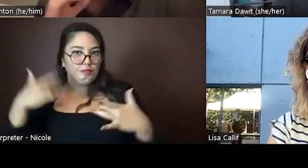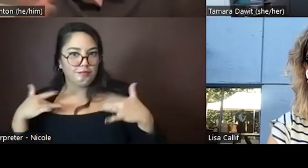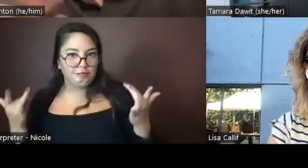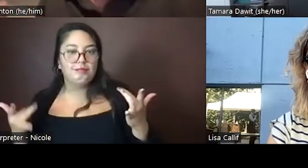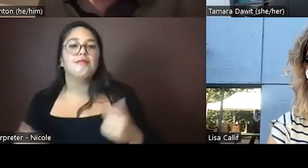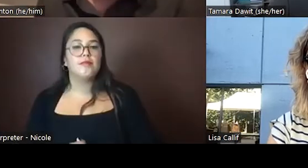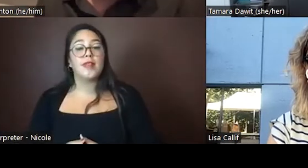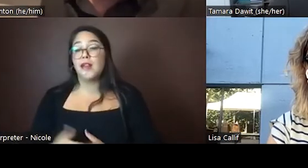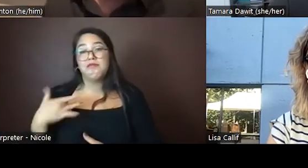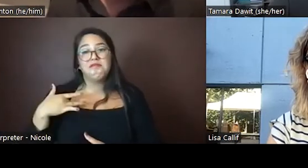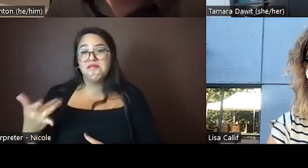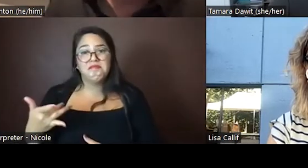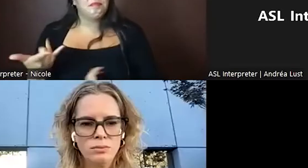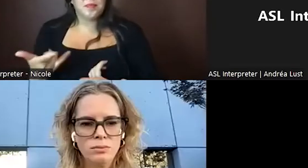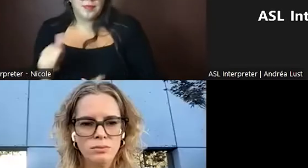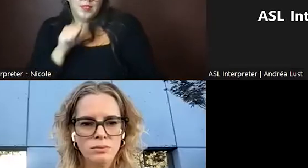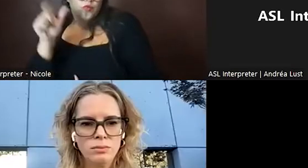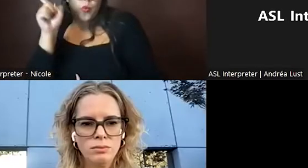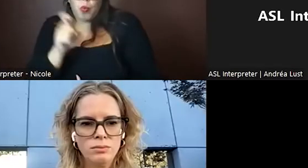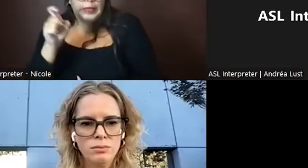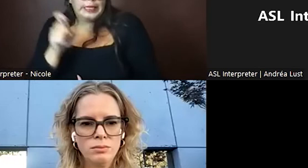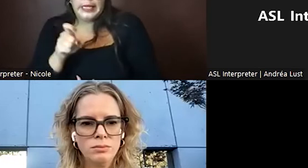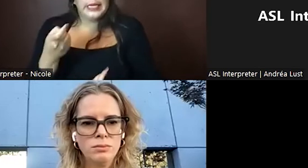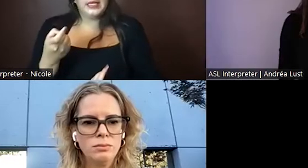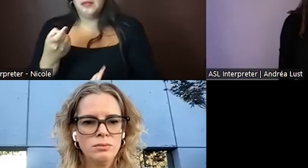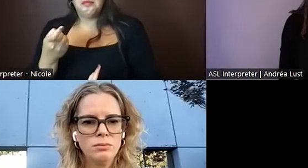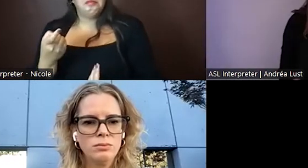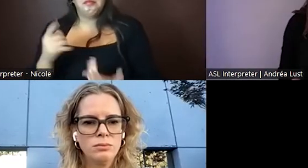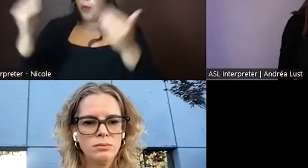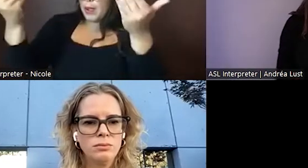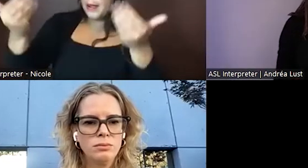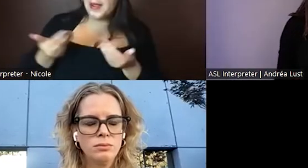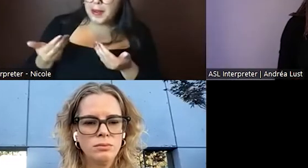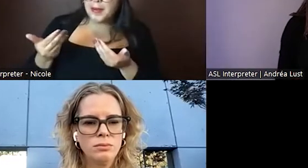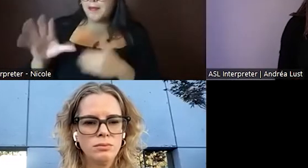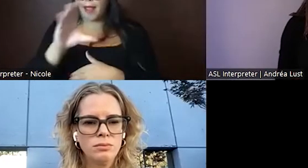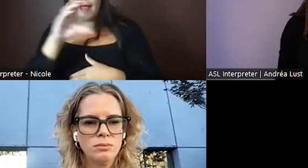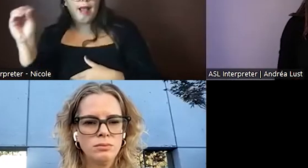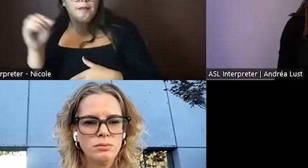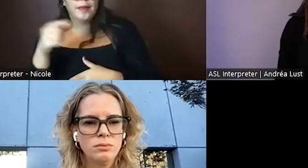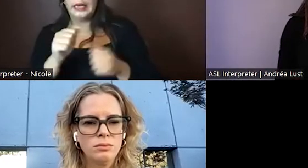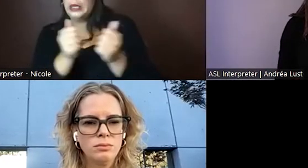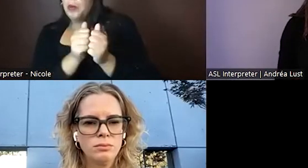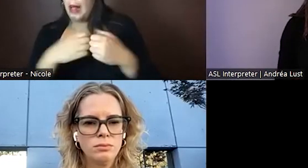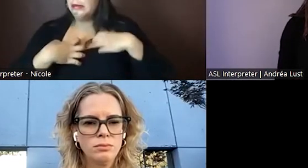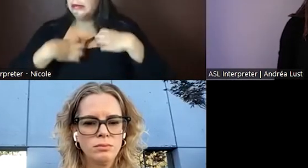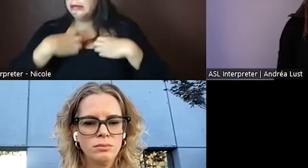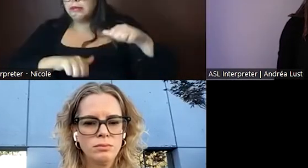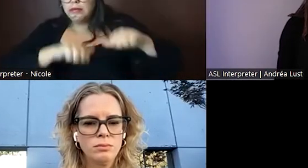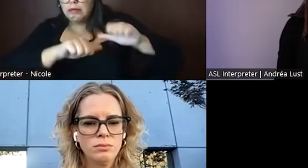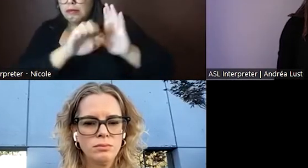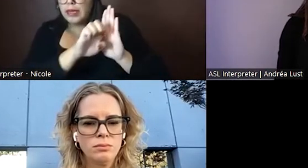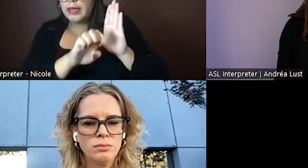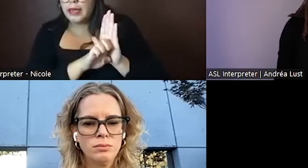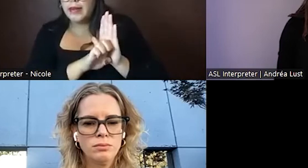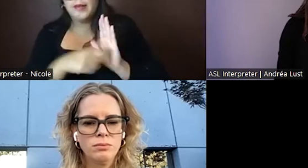is no need in Canada for the invitation to such companies. And I think that there's a